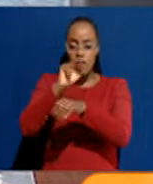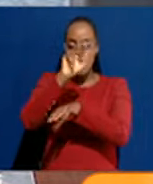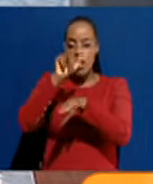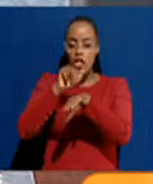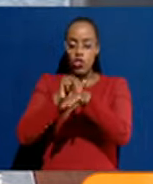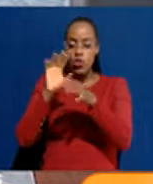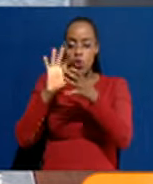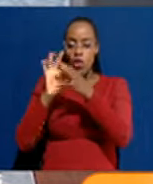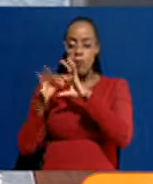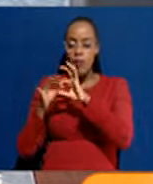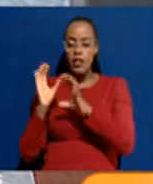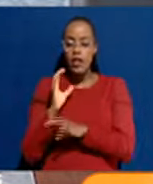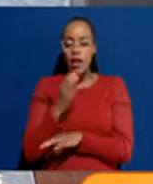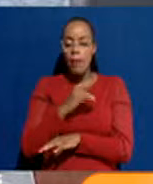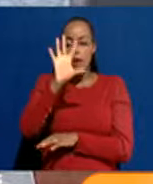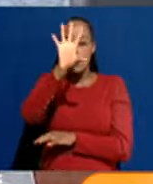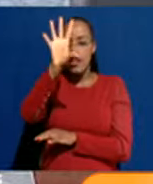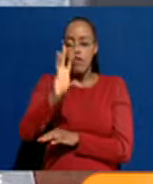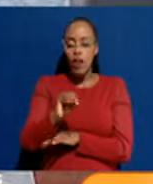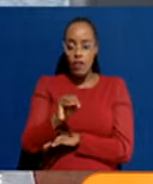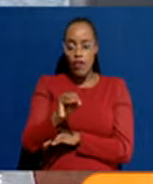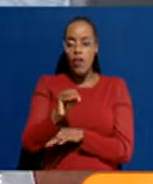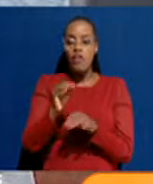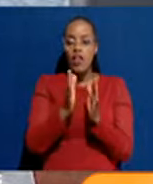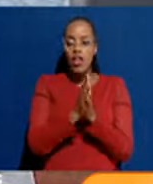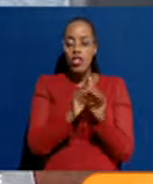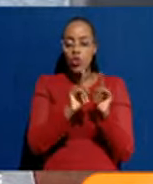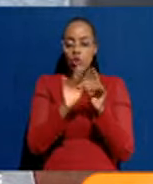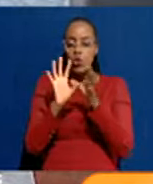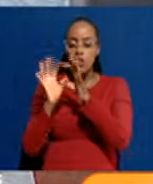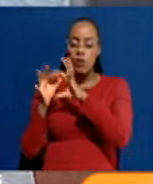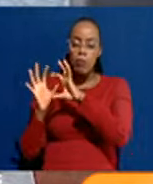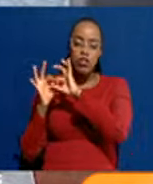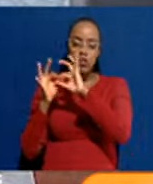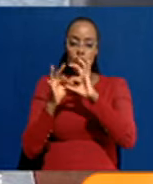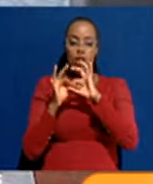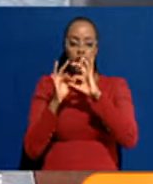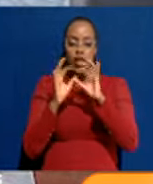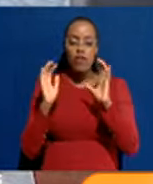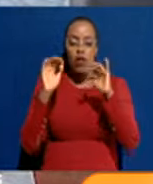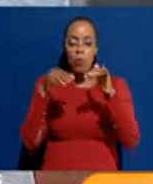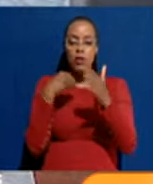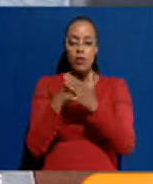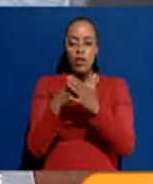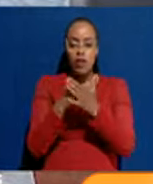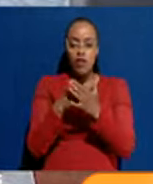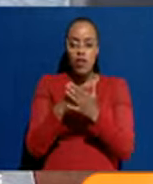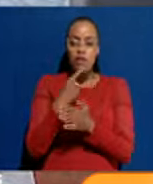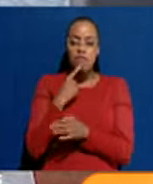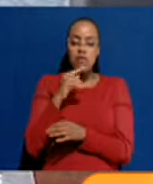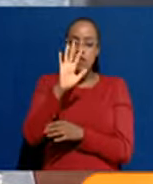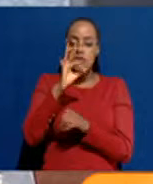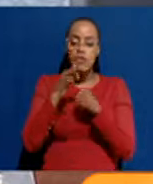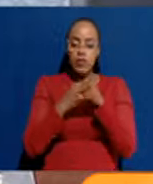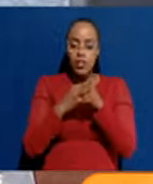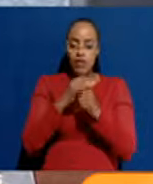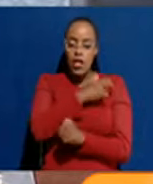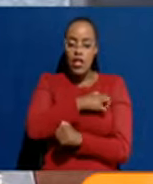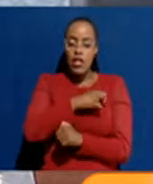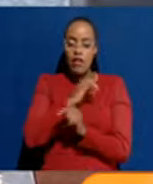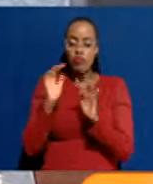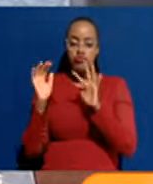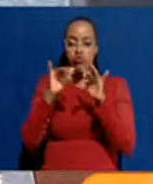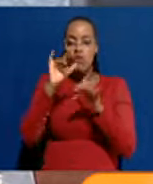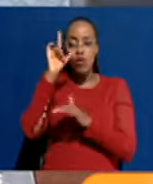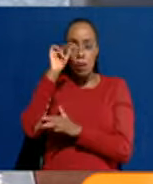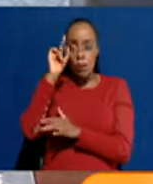Olympic Committees of Africa, ANOCA, and the Olympic Solidarity Forum on Finance. Among the 250 delegates expected in Mombasa